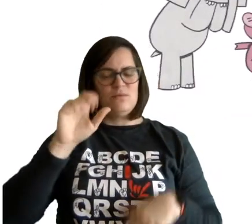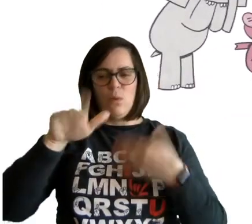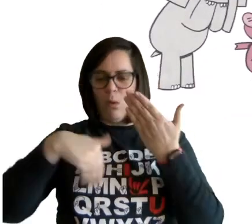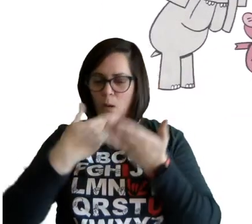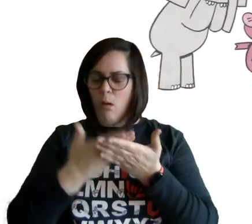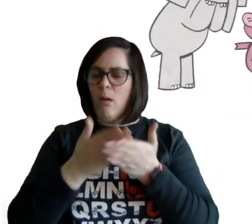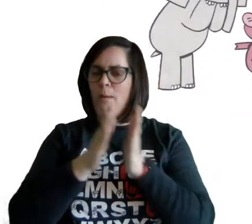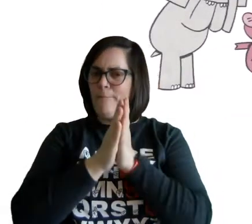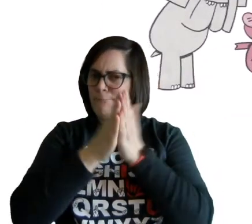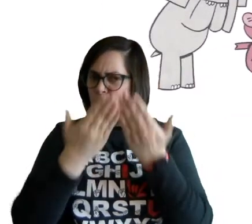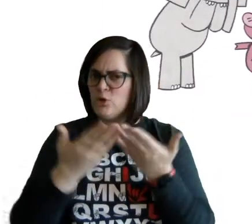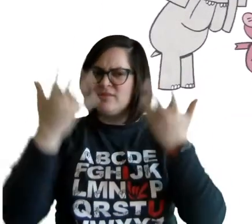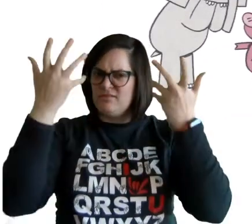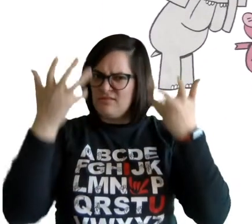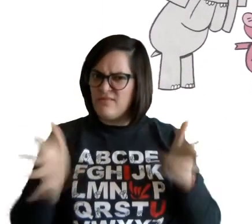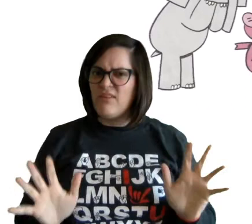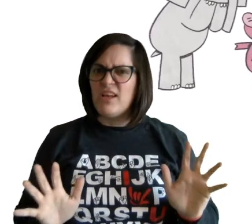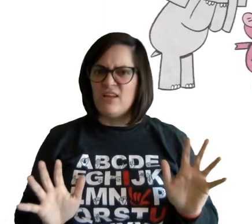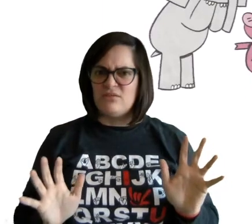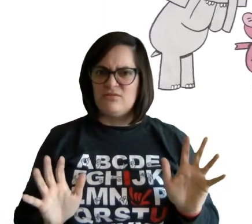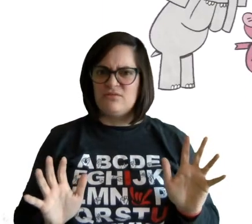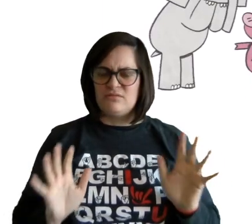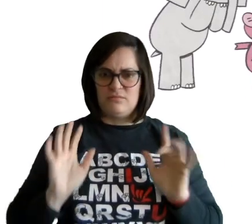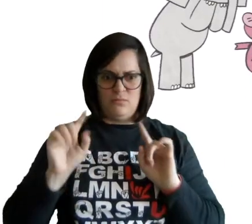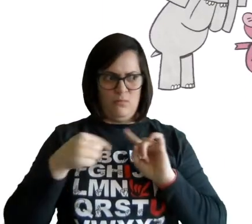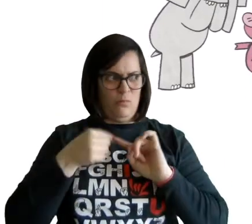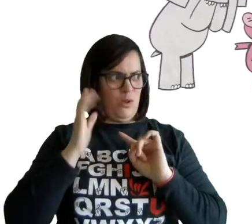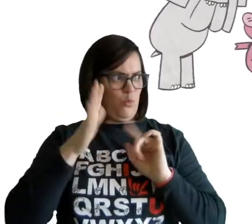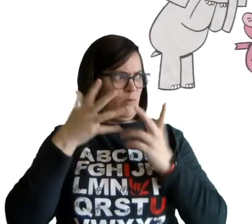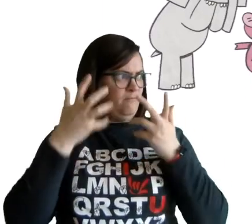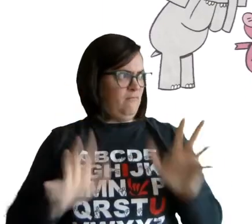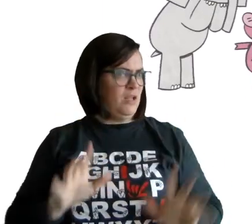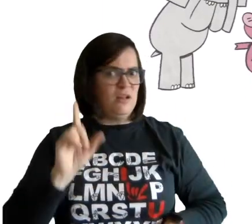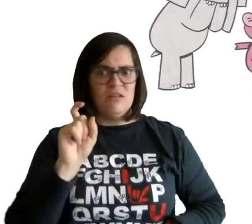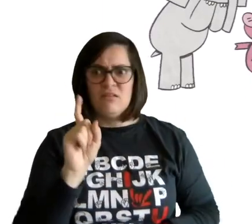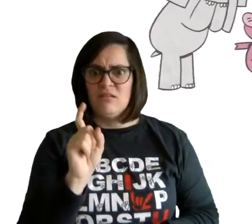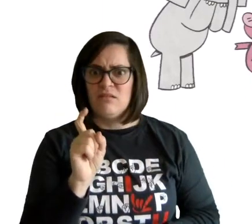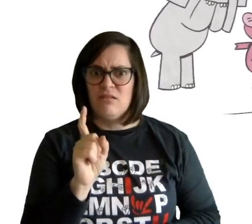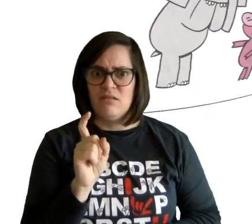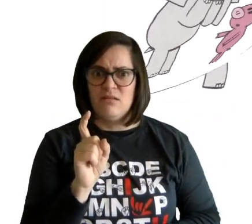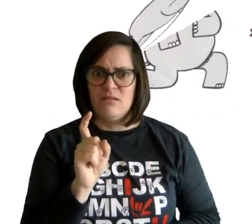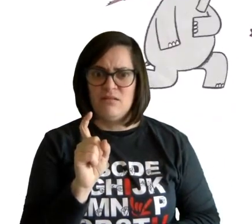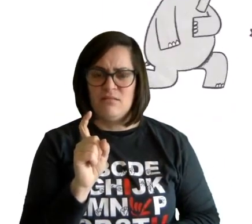Yes, all books end. When will the book end?